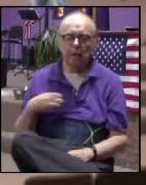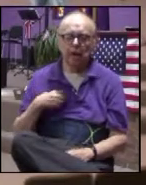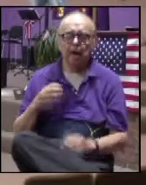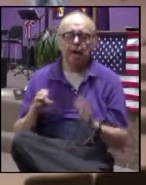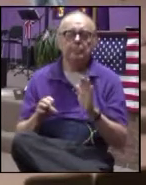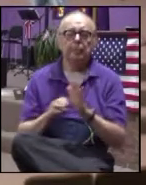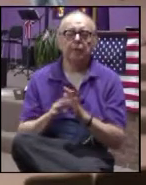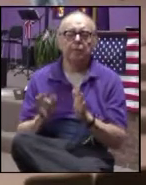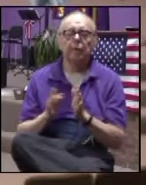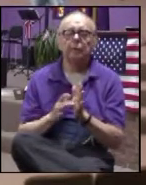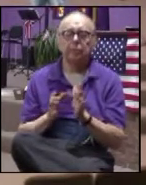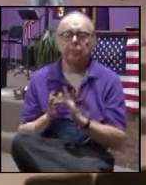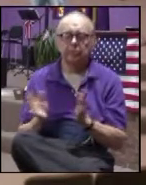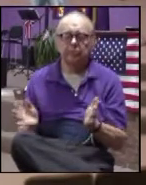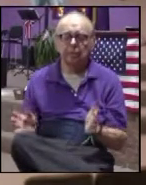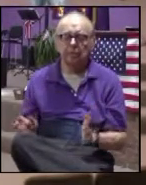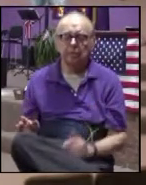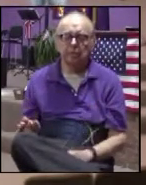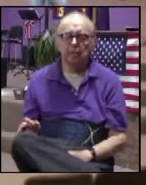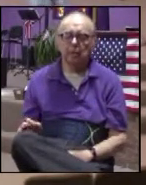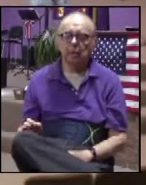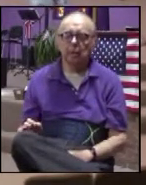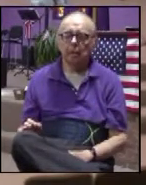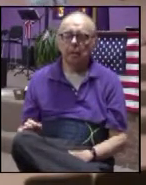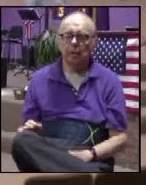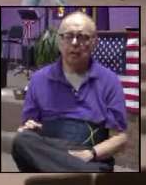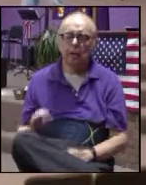Jesus. Okay?